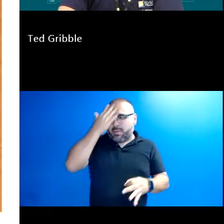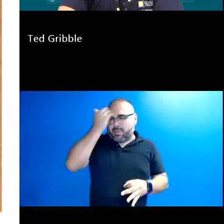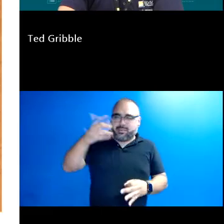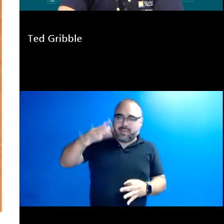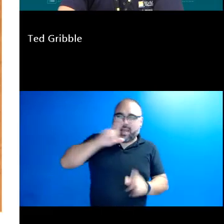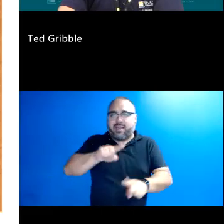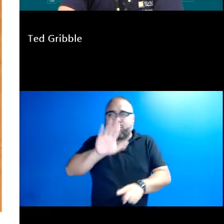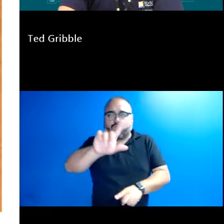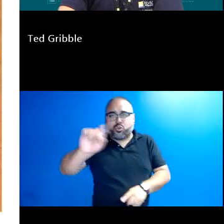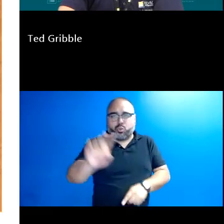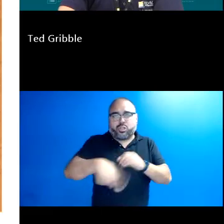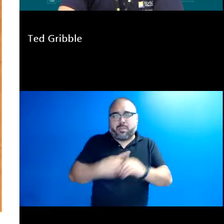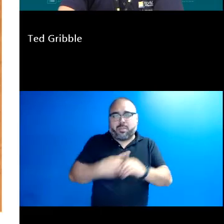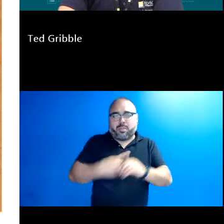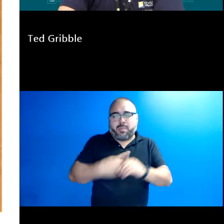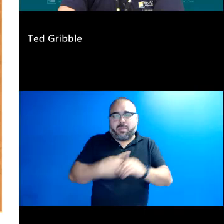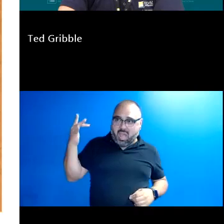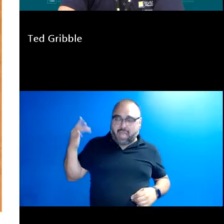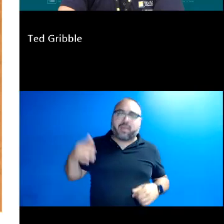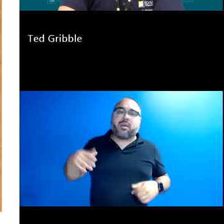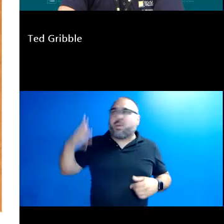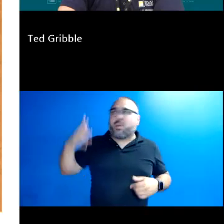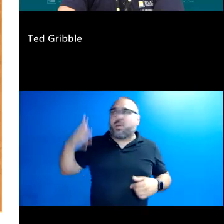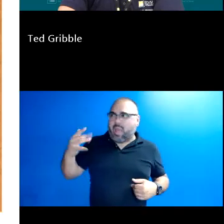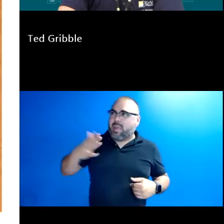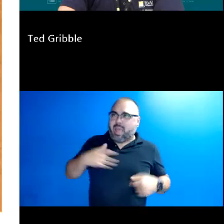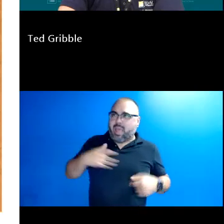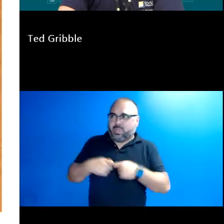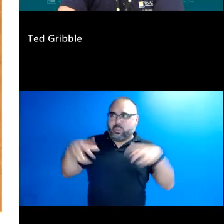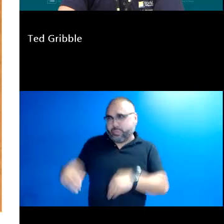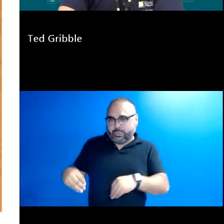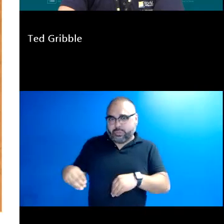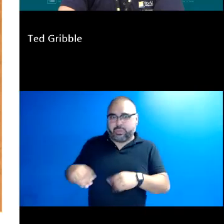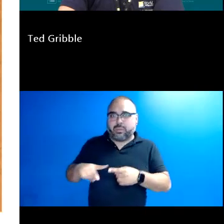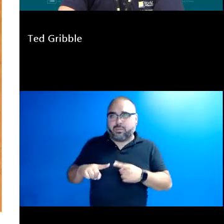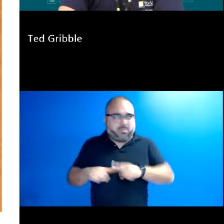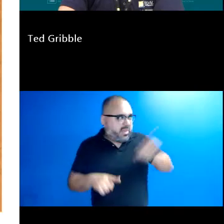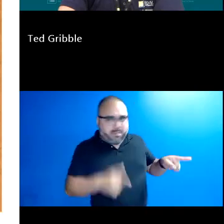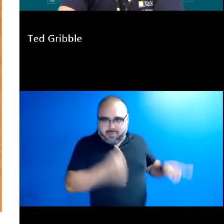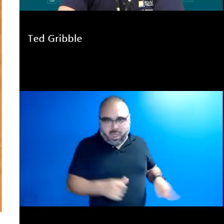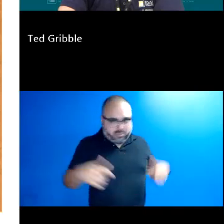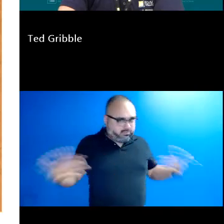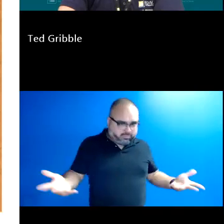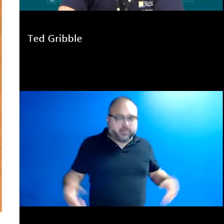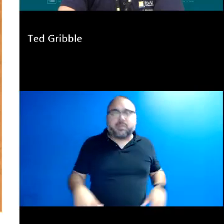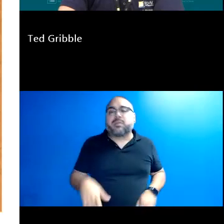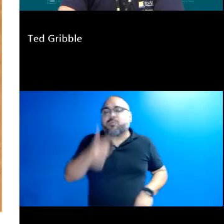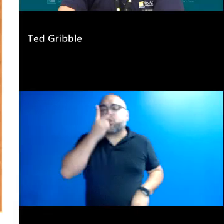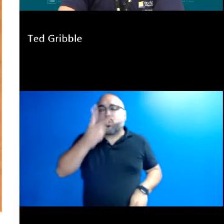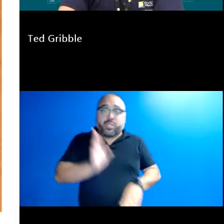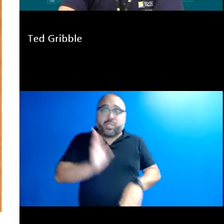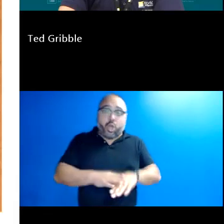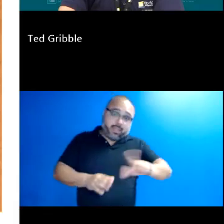about why did you turn us off when you didn't turn off our neighbors. So you'll see here on the left of your screen,